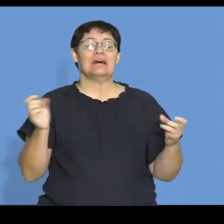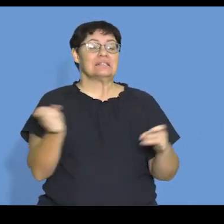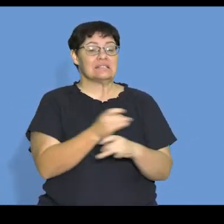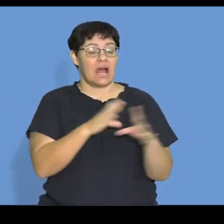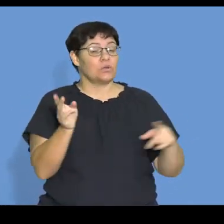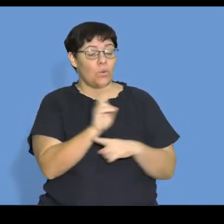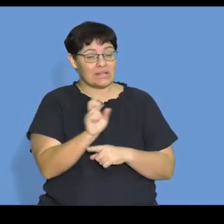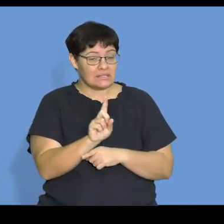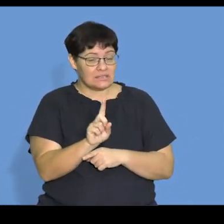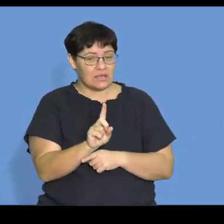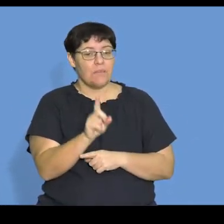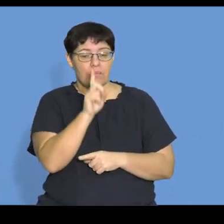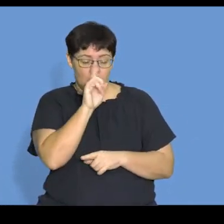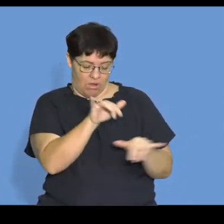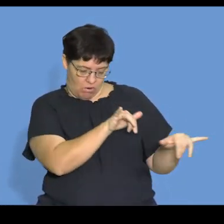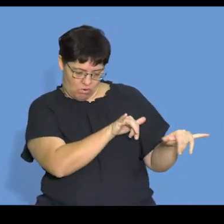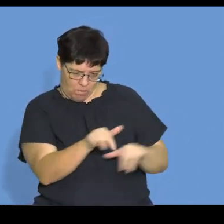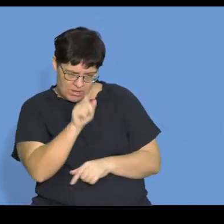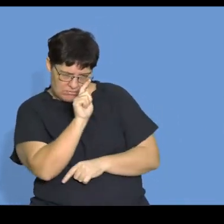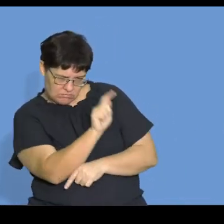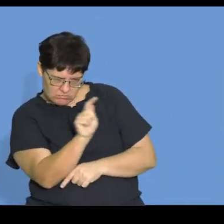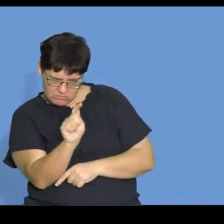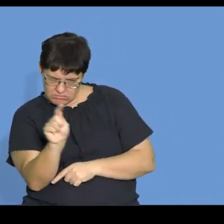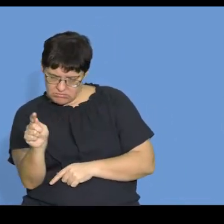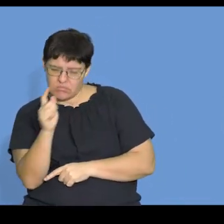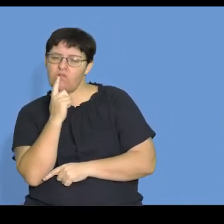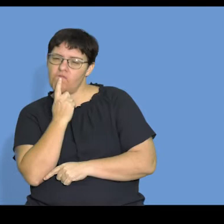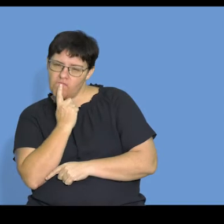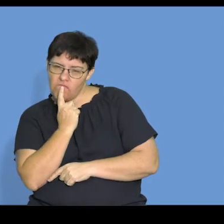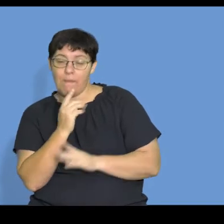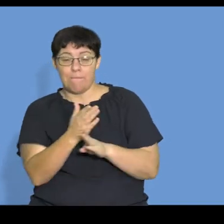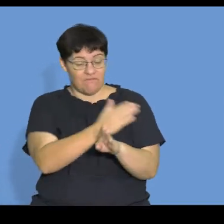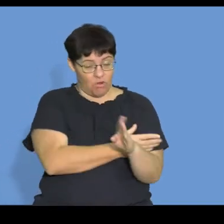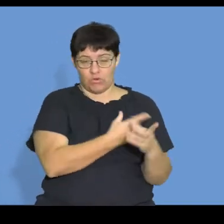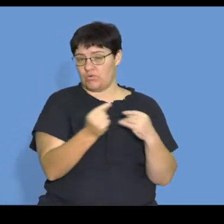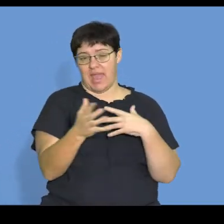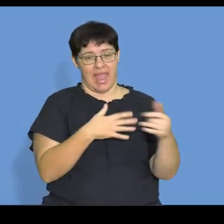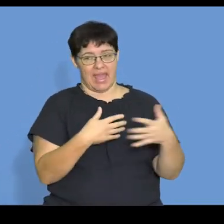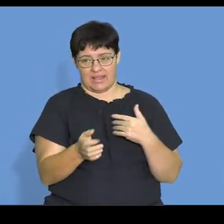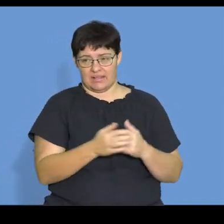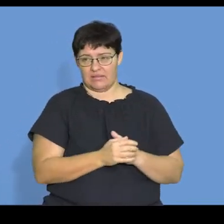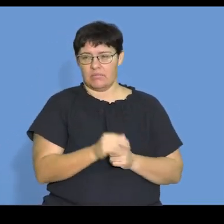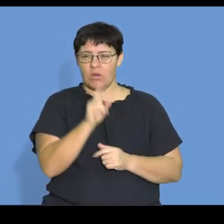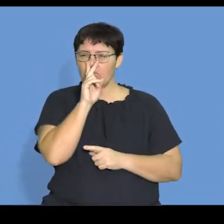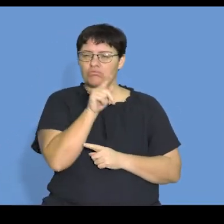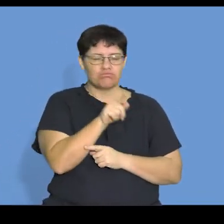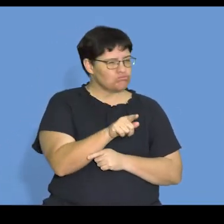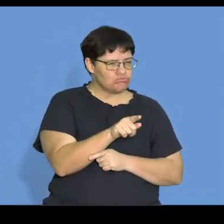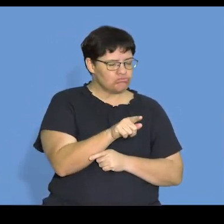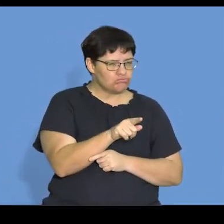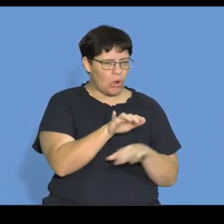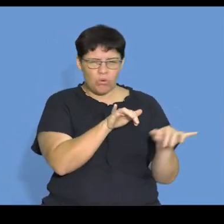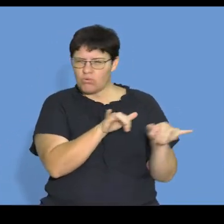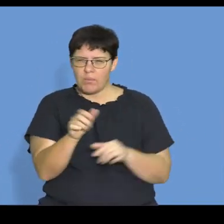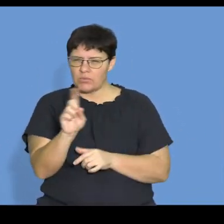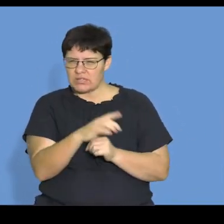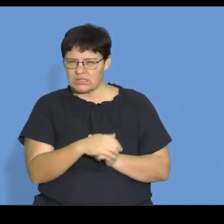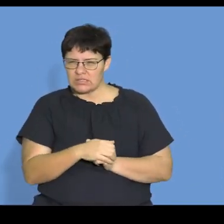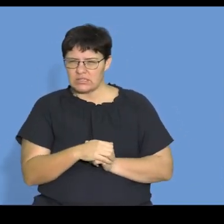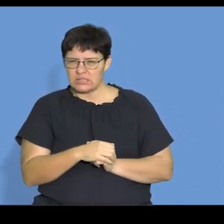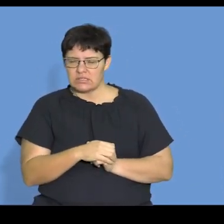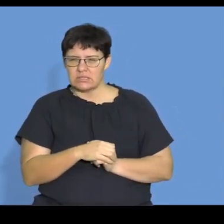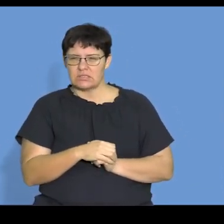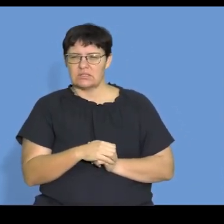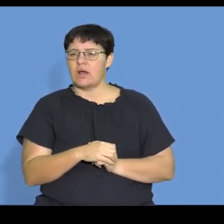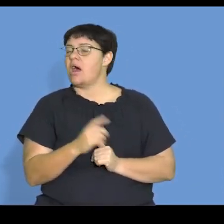by looking for the common factor before you can even do anything. So here, if I look for my common factor, the common